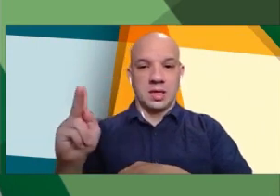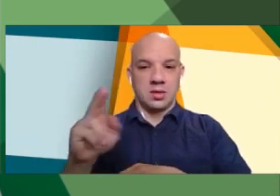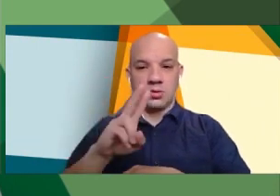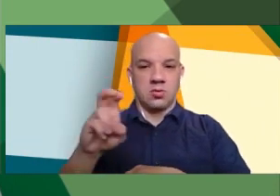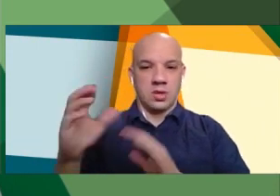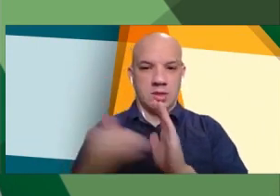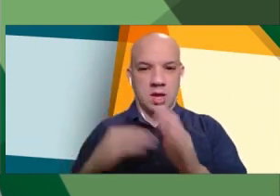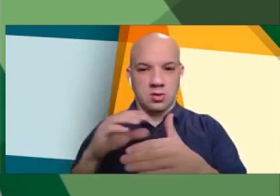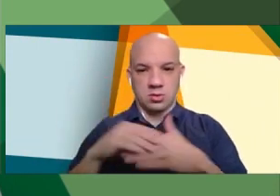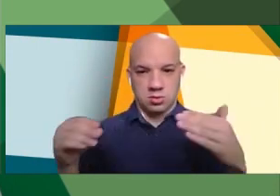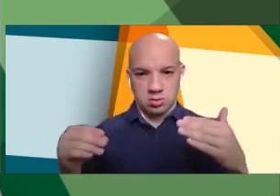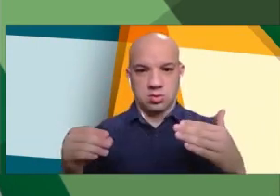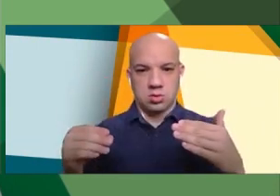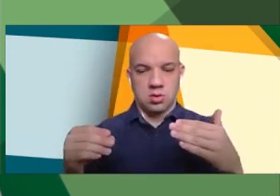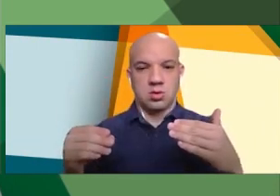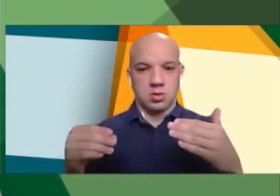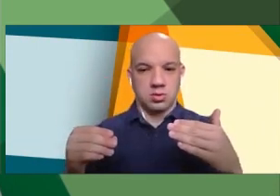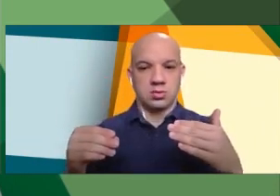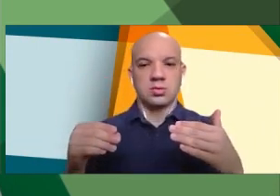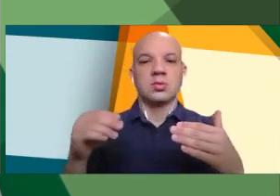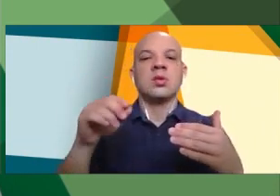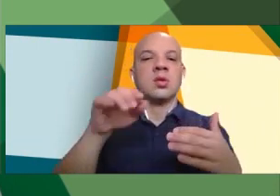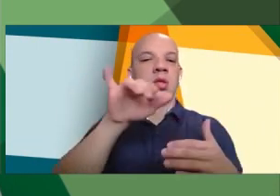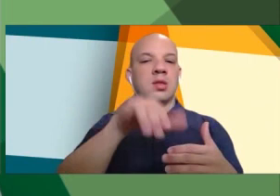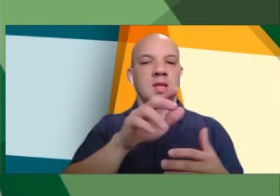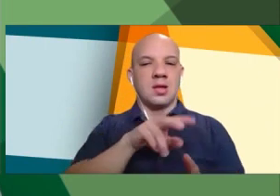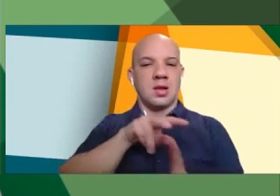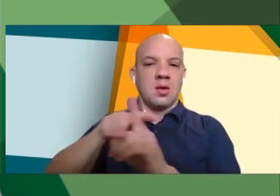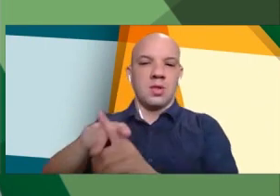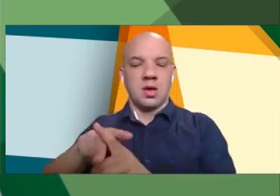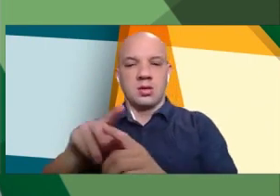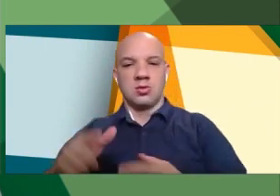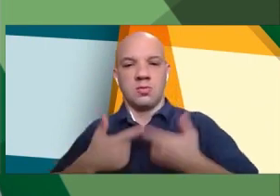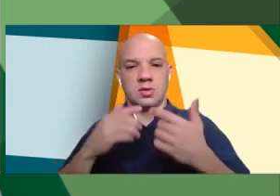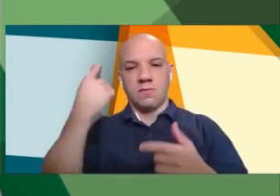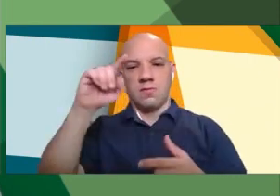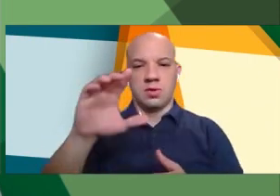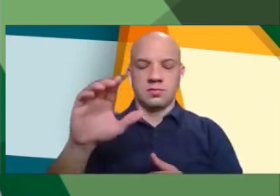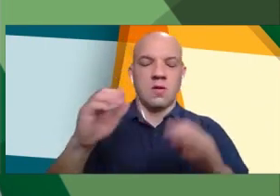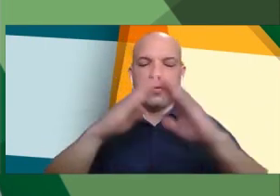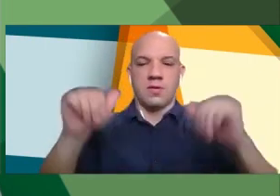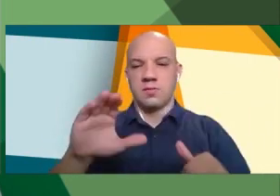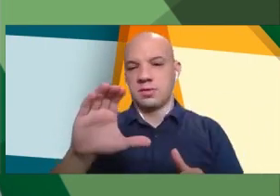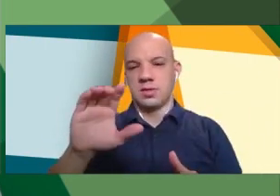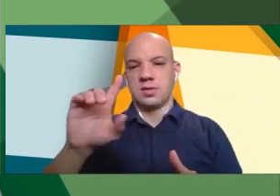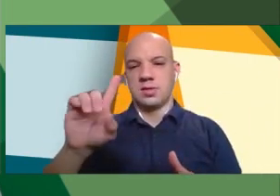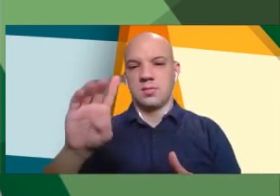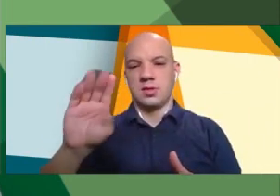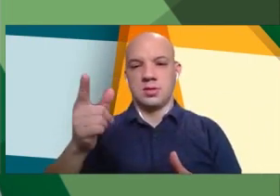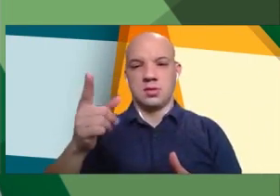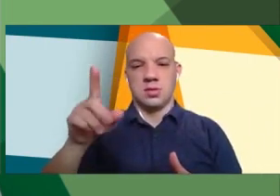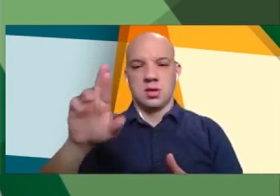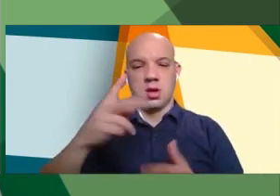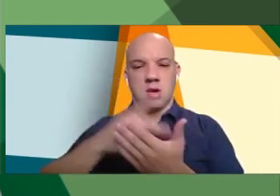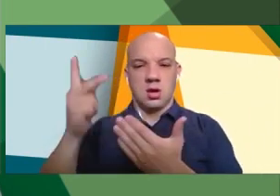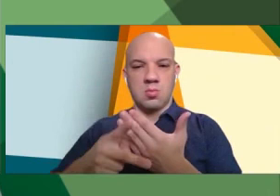will definitely apply to vivienda right now for the CDBG-DR program. And will also apply